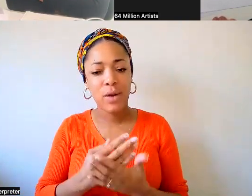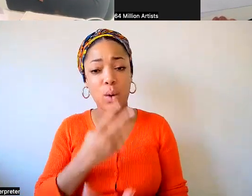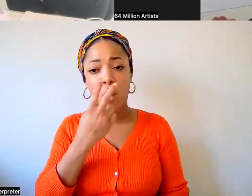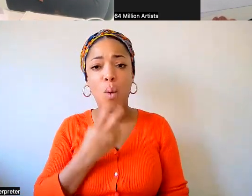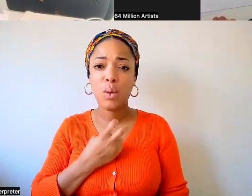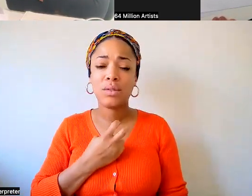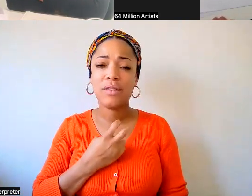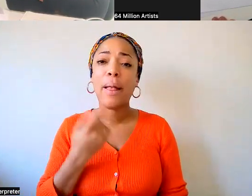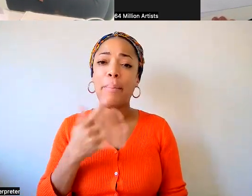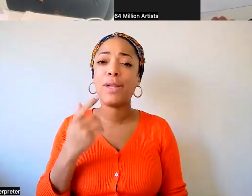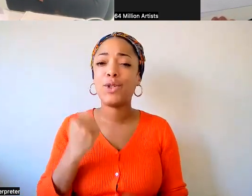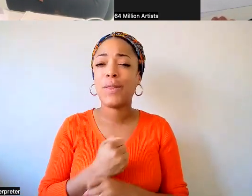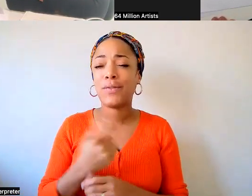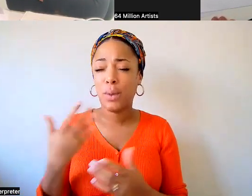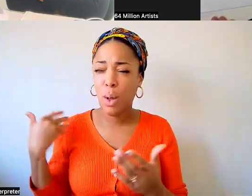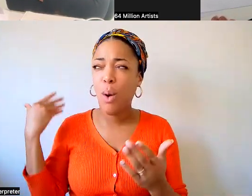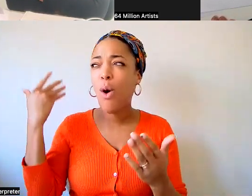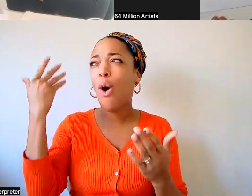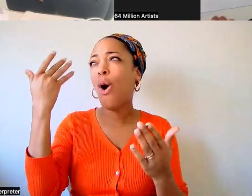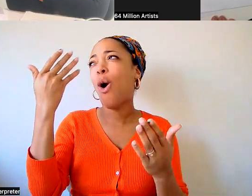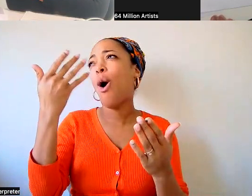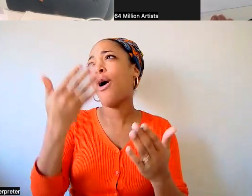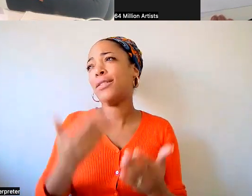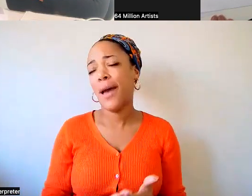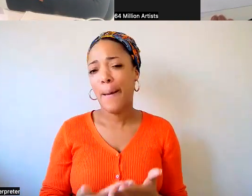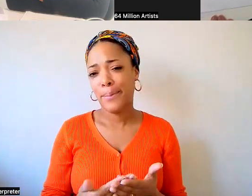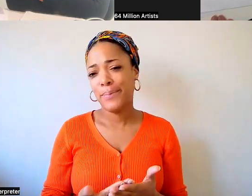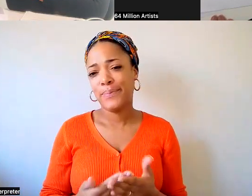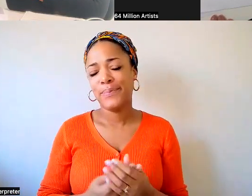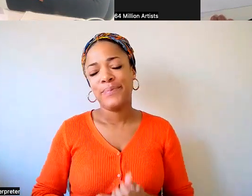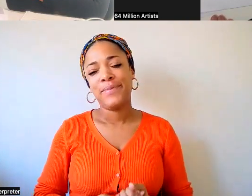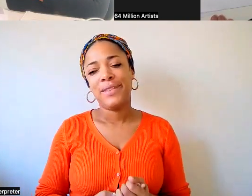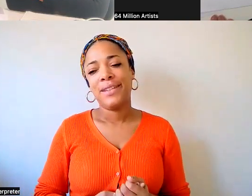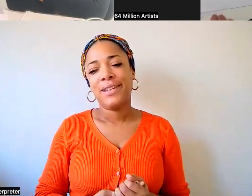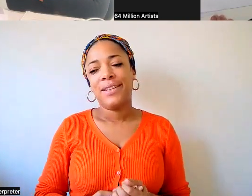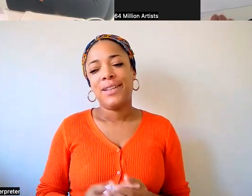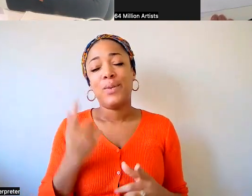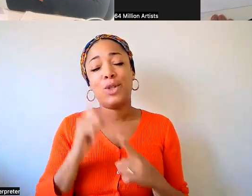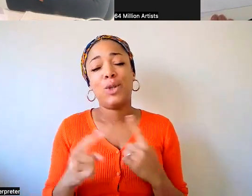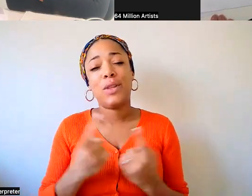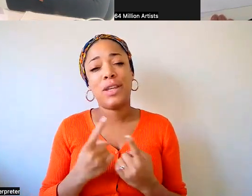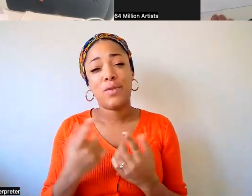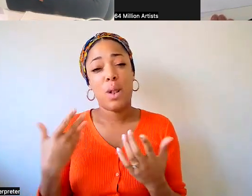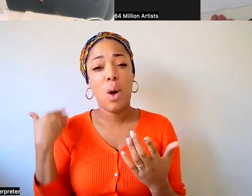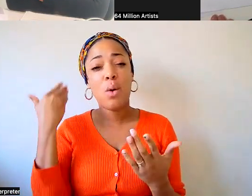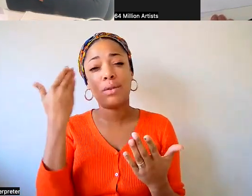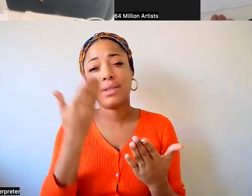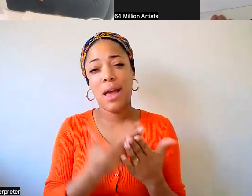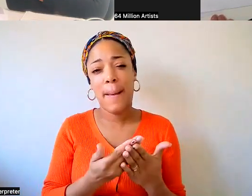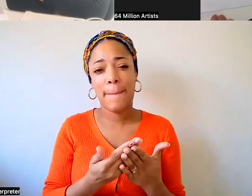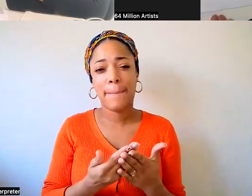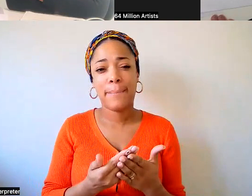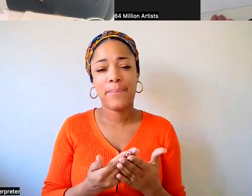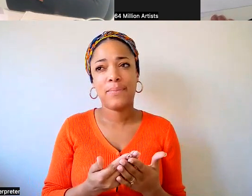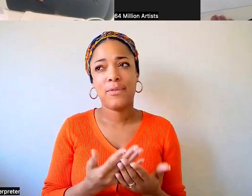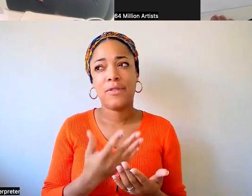for a long time. And usually, if you do things for a long time, you have been doing them for a long time, let's say 50